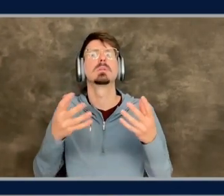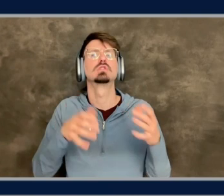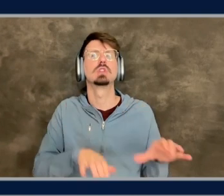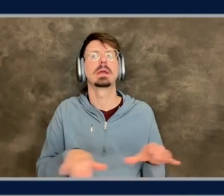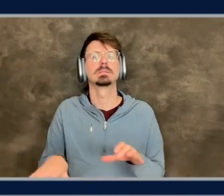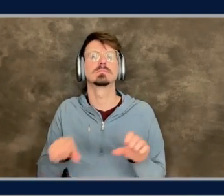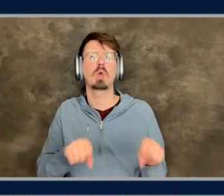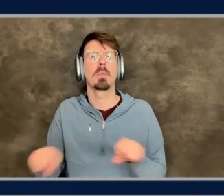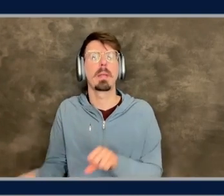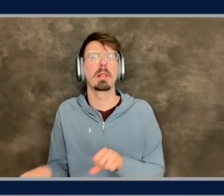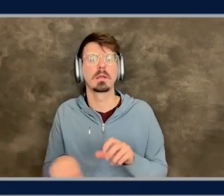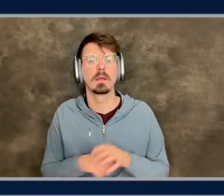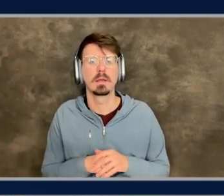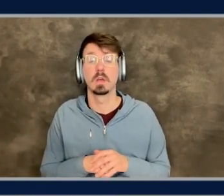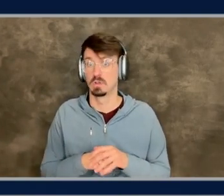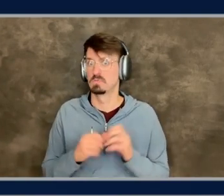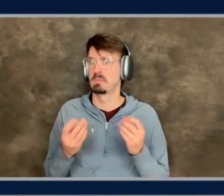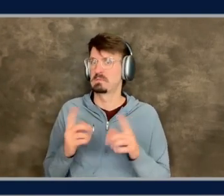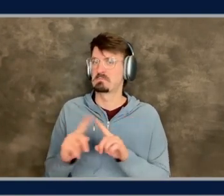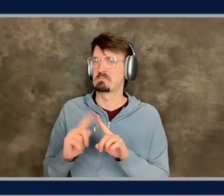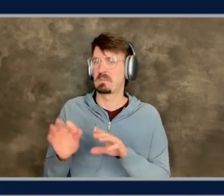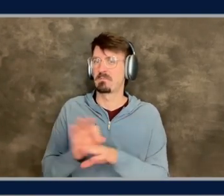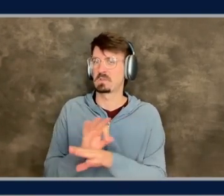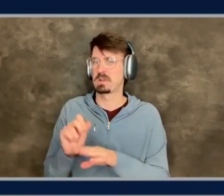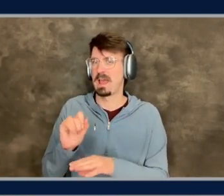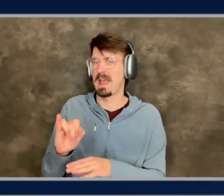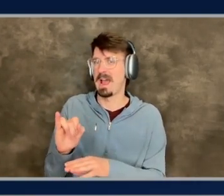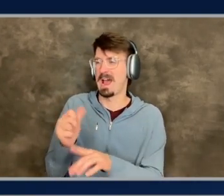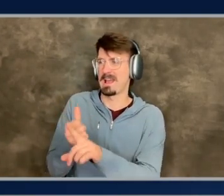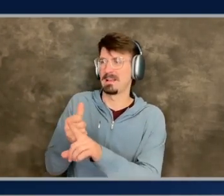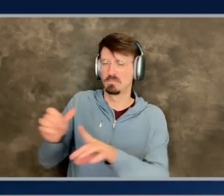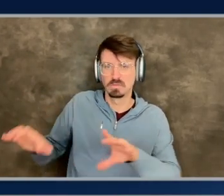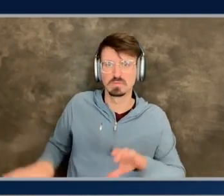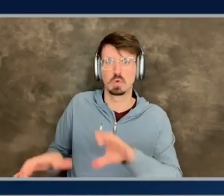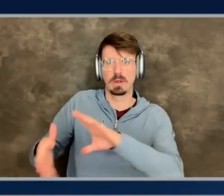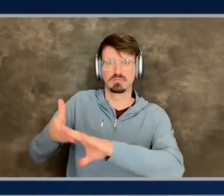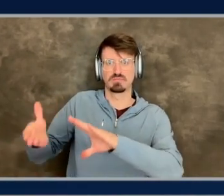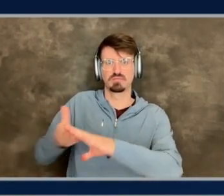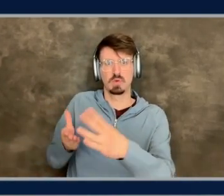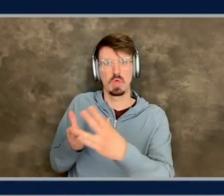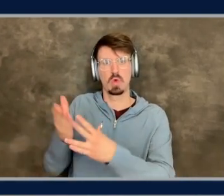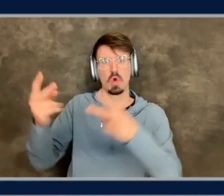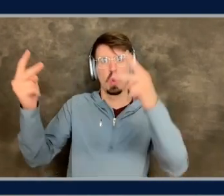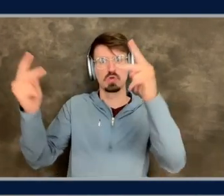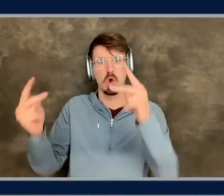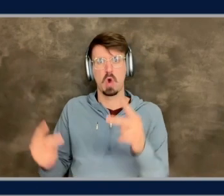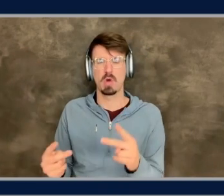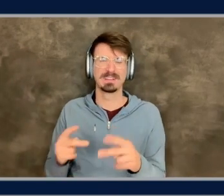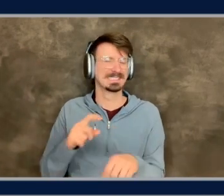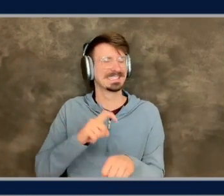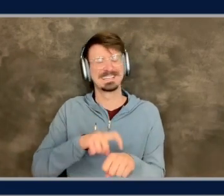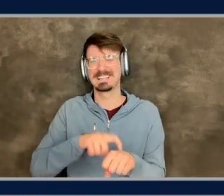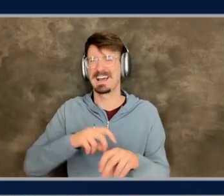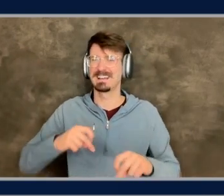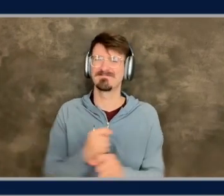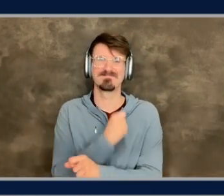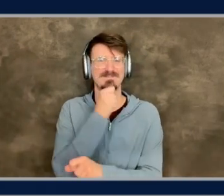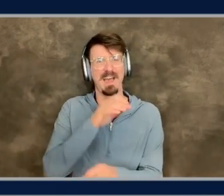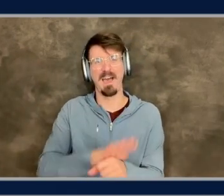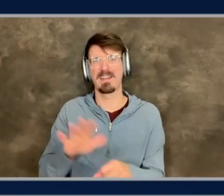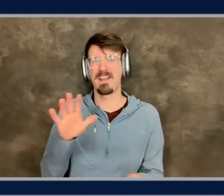functions that the AI is actually doing Yep. through the code. We don't have time for the code, right? Right. We don't, but maybe for another